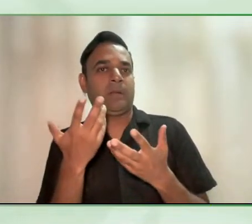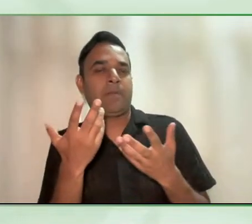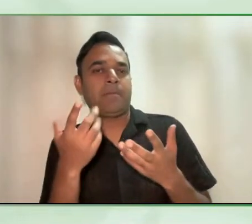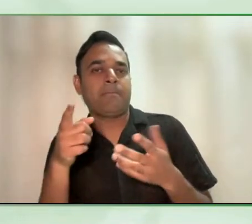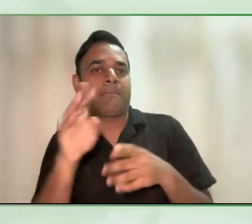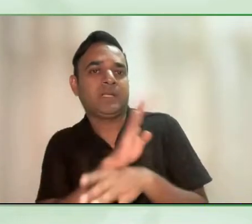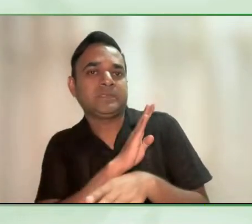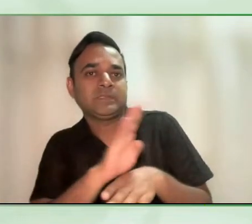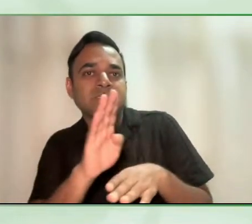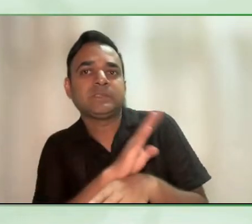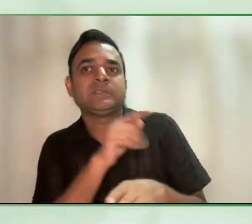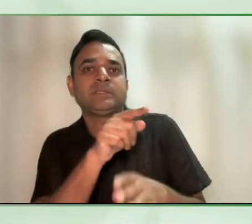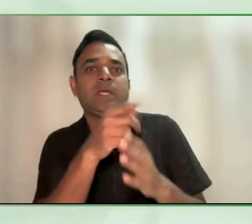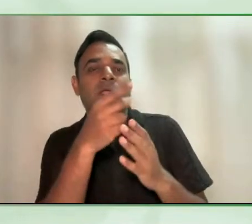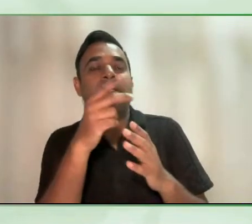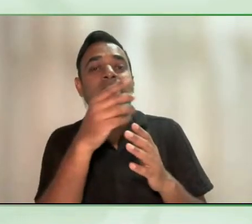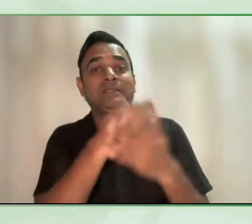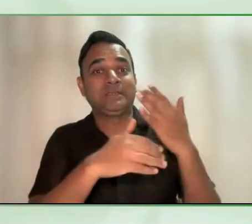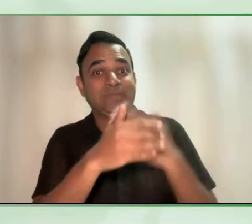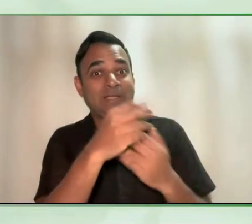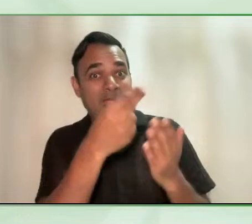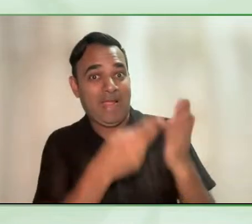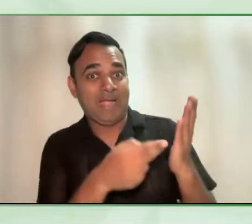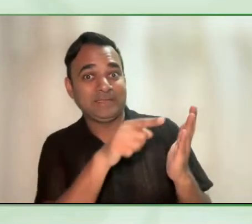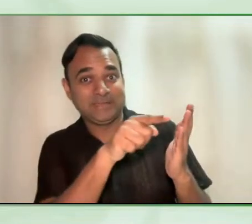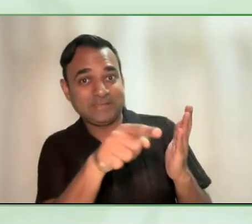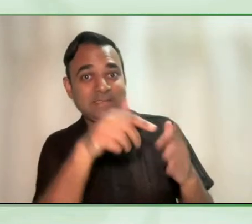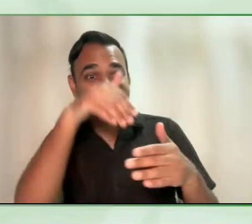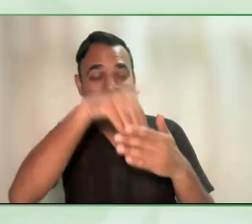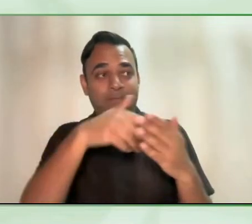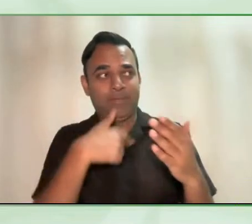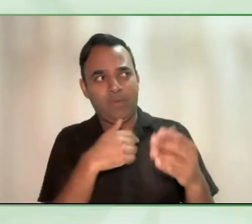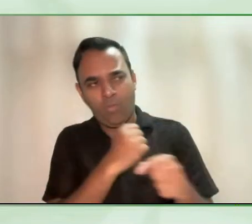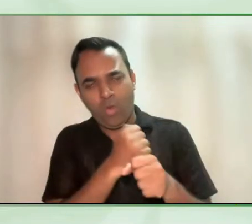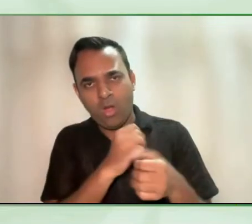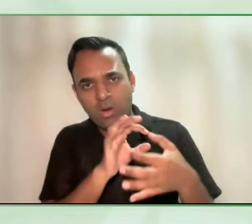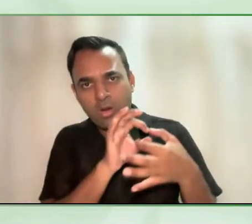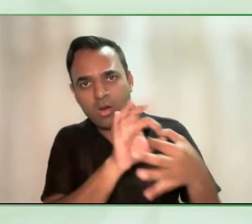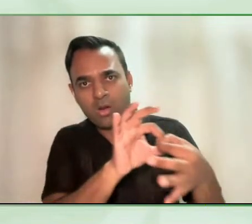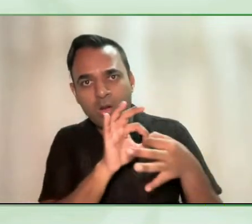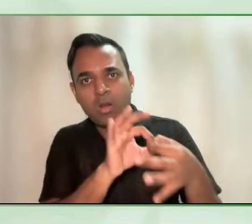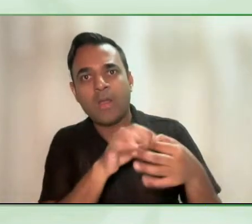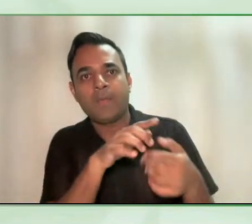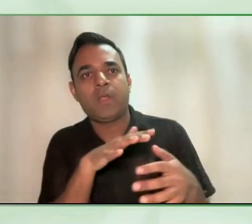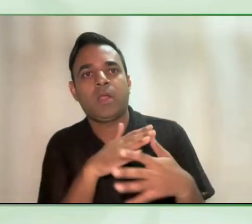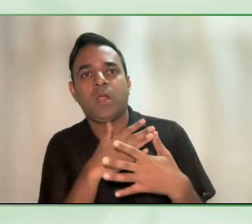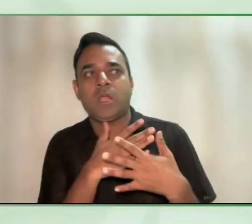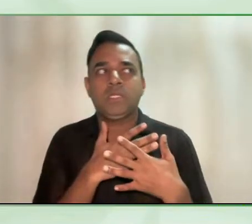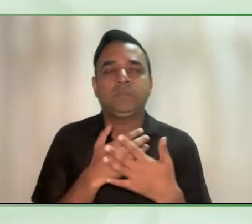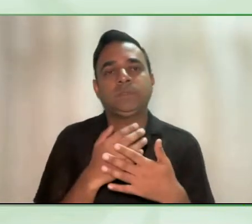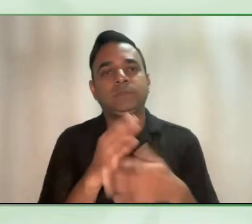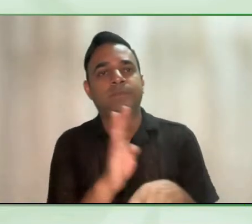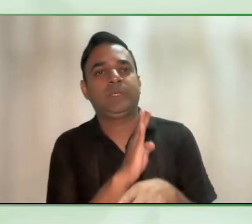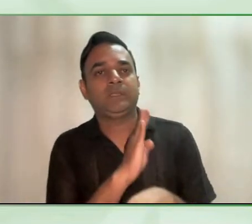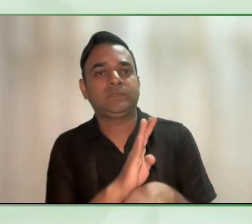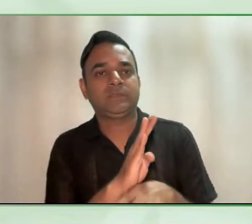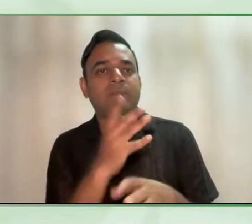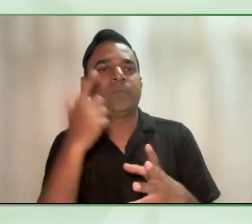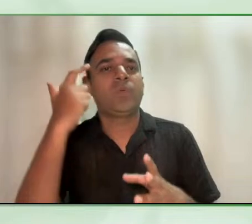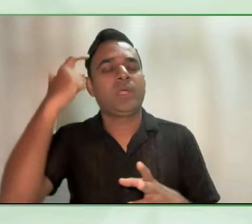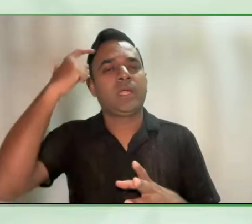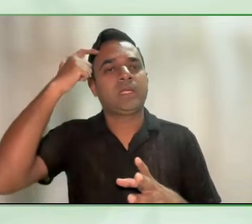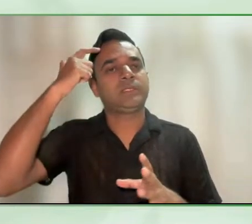accessible spaces for audiences or performers. So what we have here is an array of kind of physical